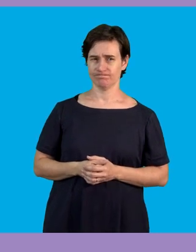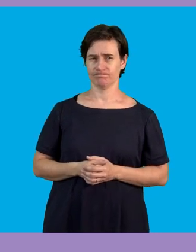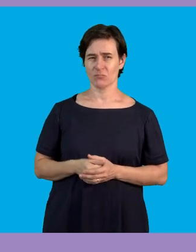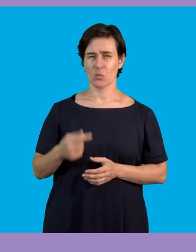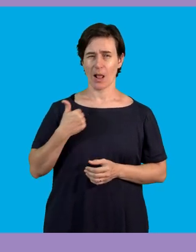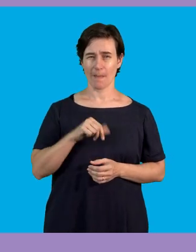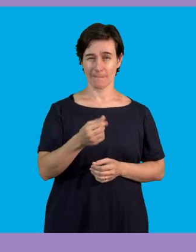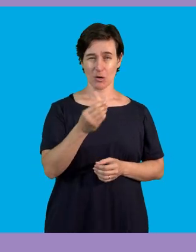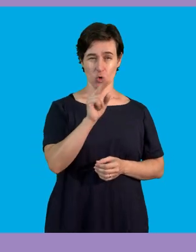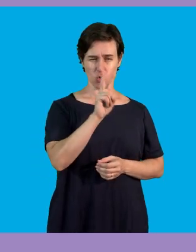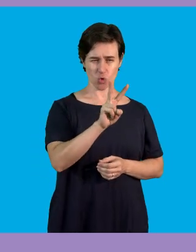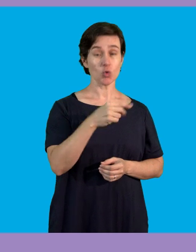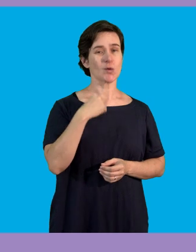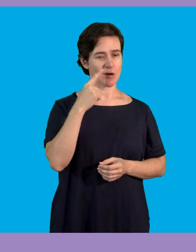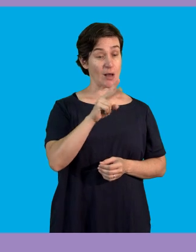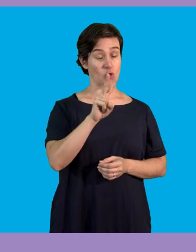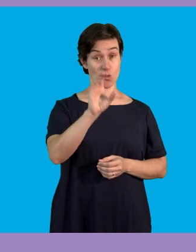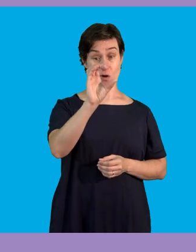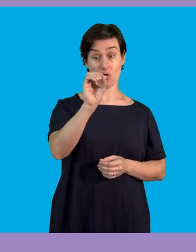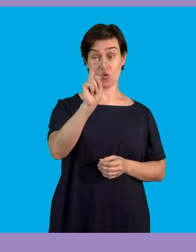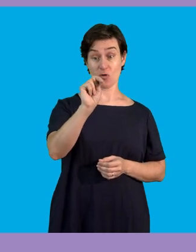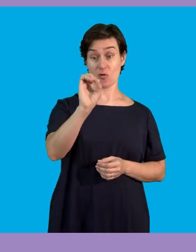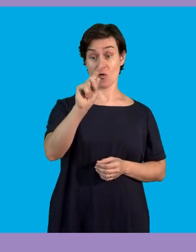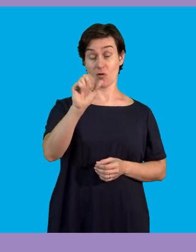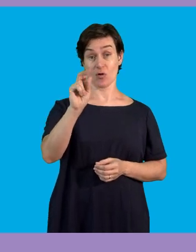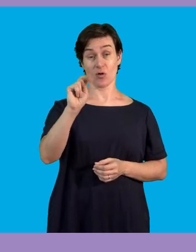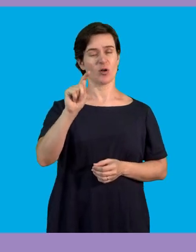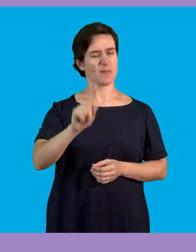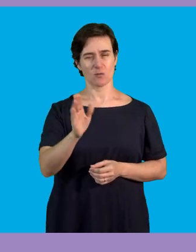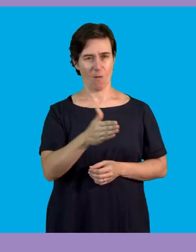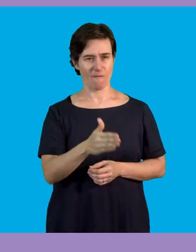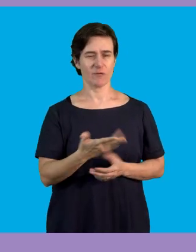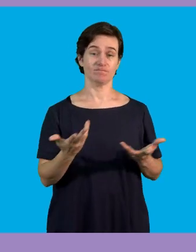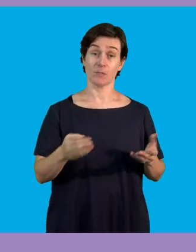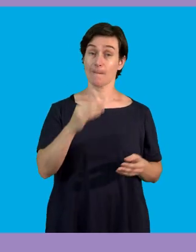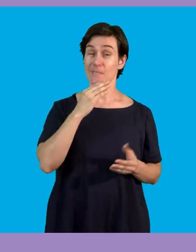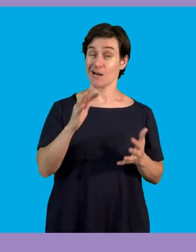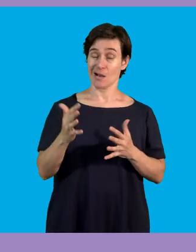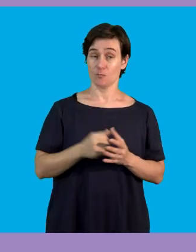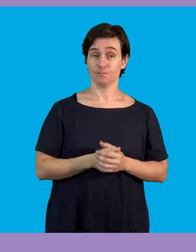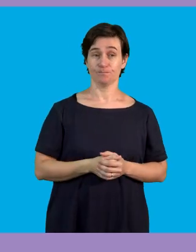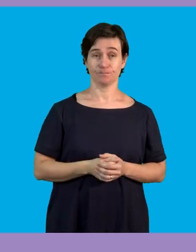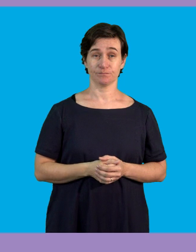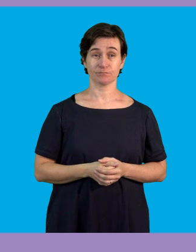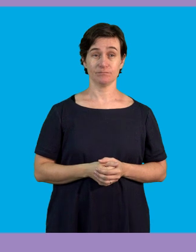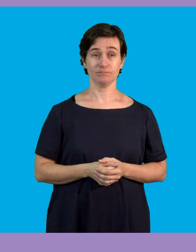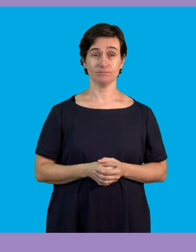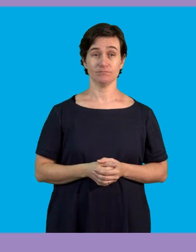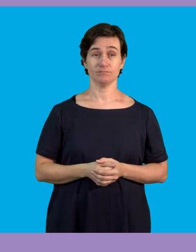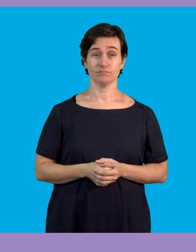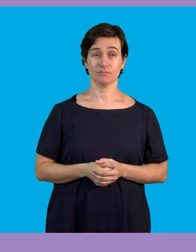the constants so that we remain with x. So in this case, we are going to start